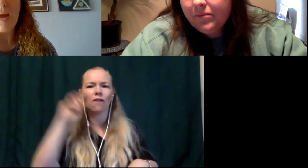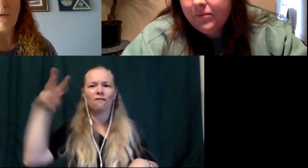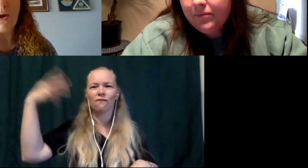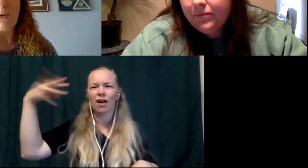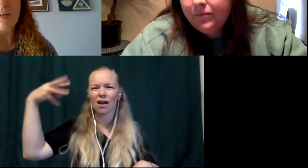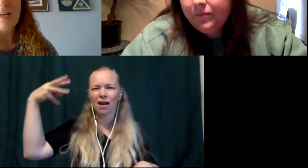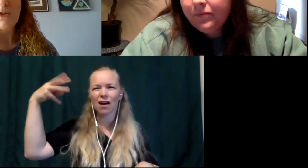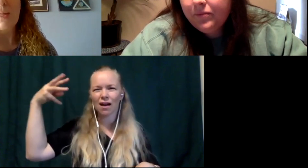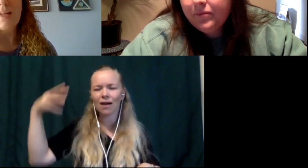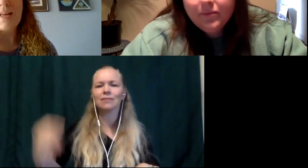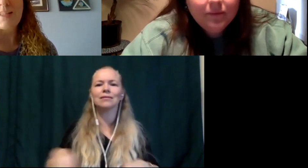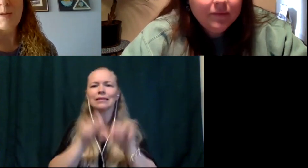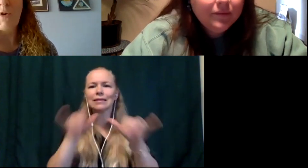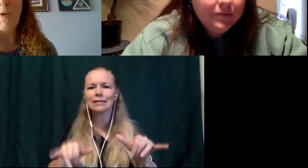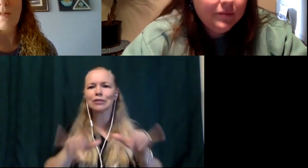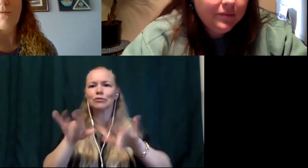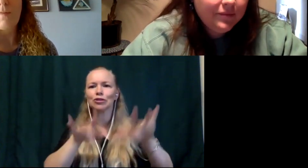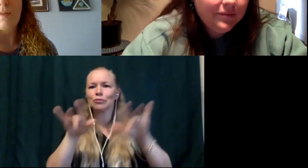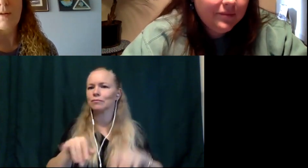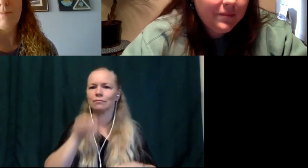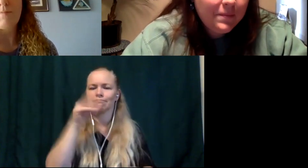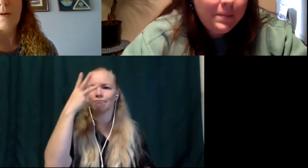in the background, so they did not sleep very well.